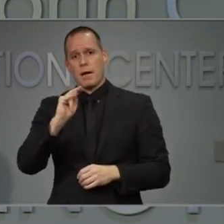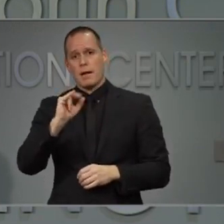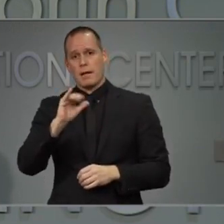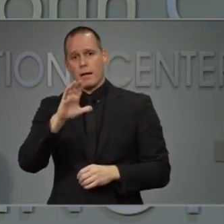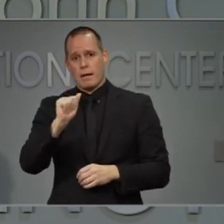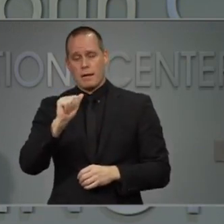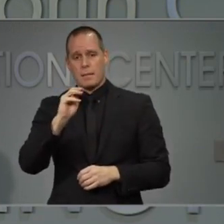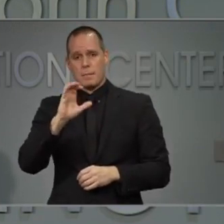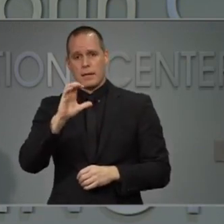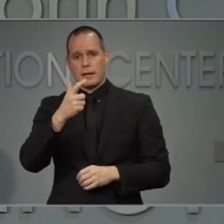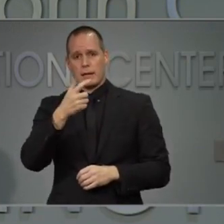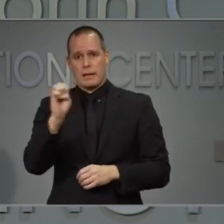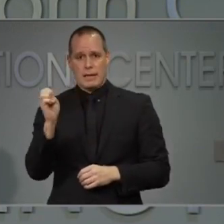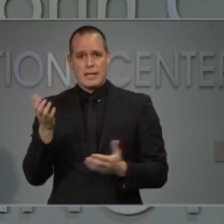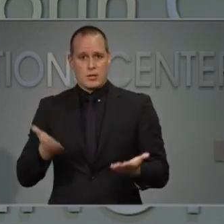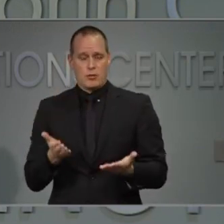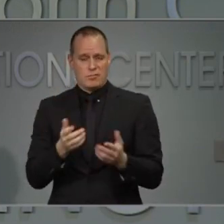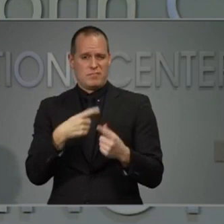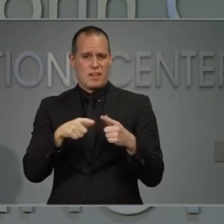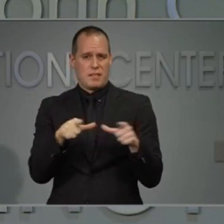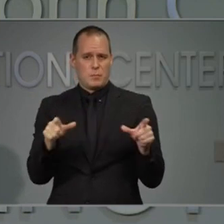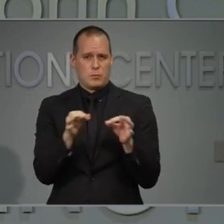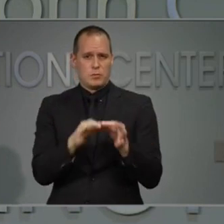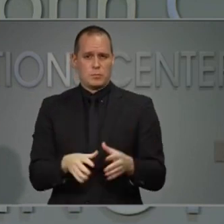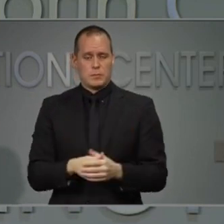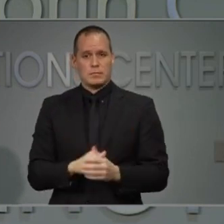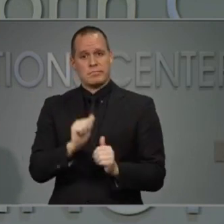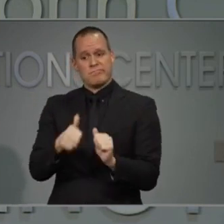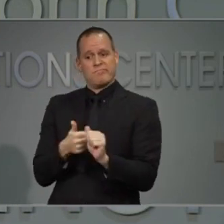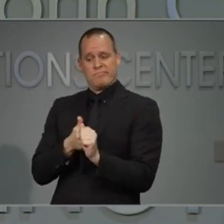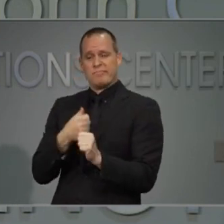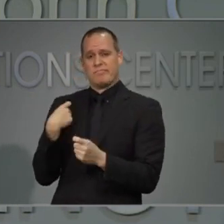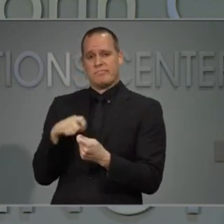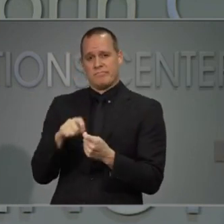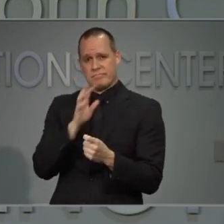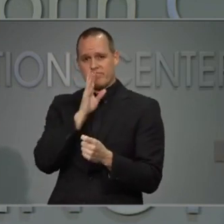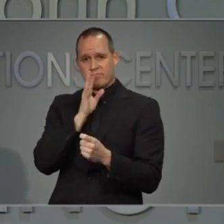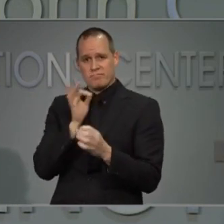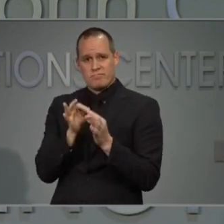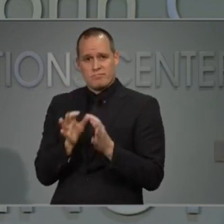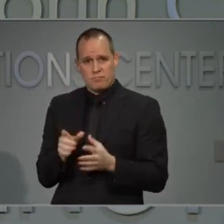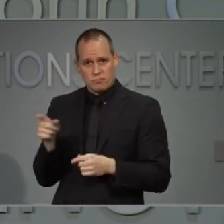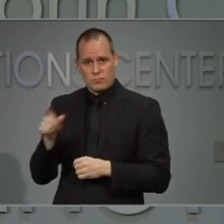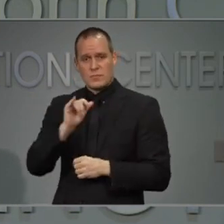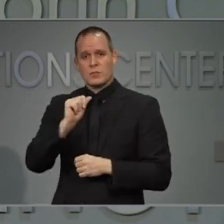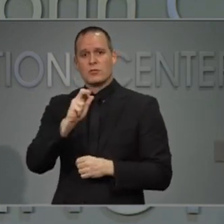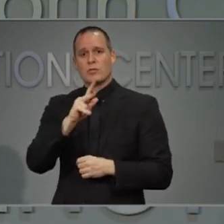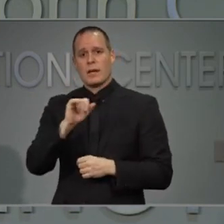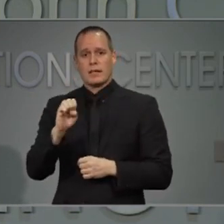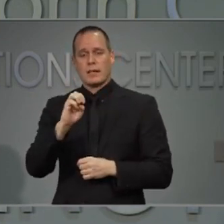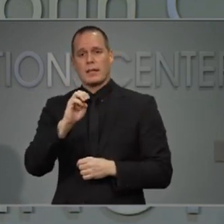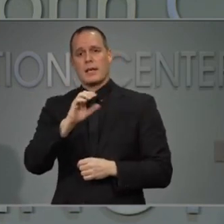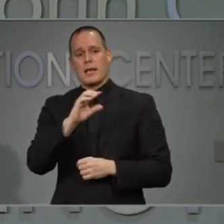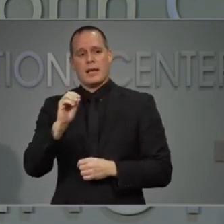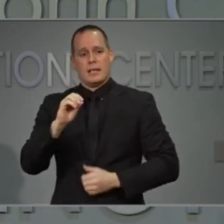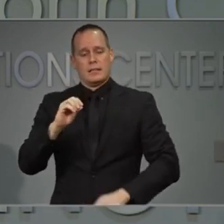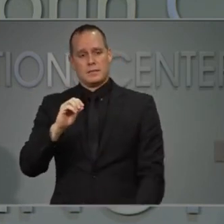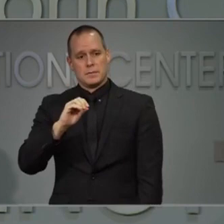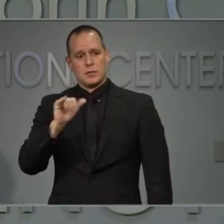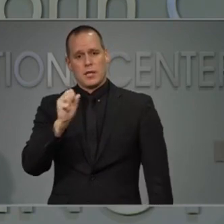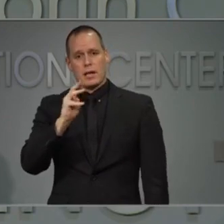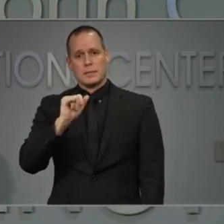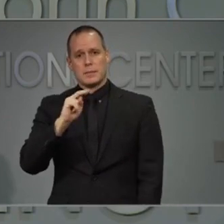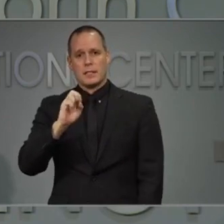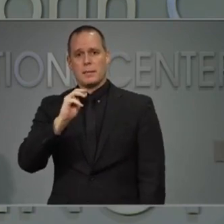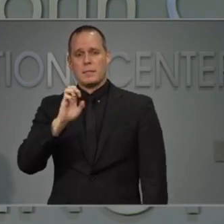And behind the scenes, Jackie and Jasmine Metivier are our Spanish language interpreters. Dr. Cohen,